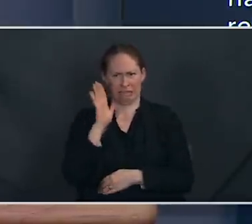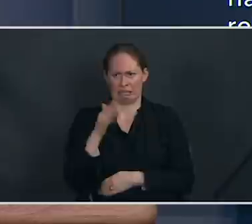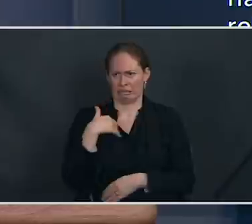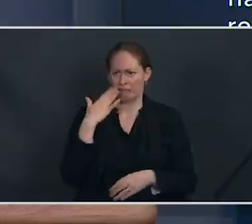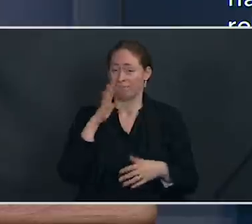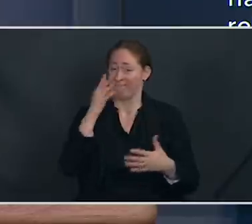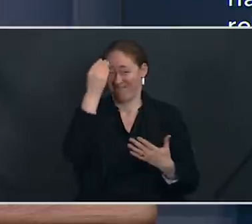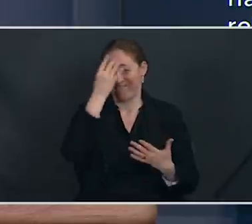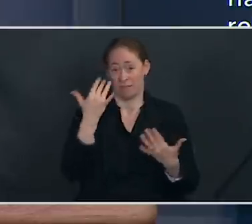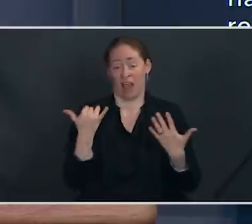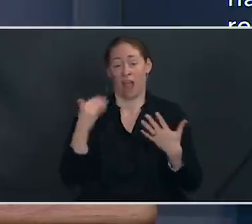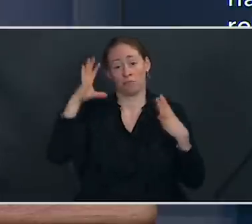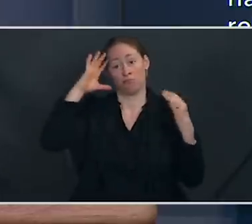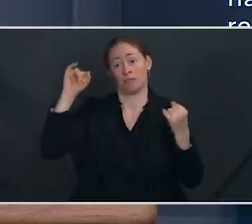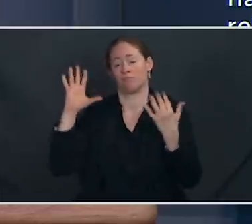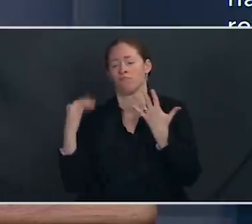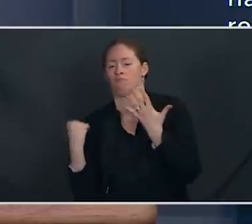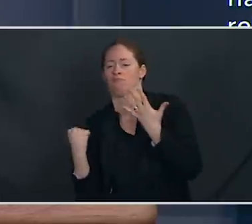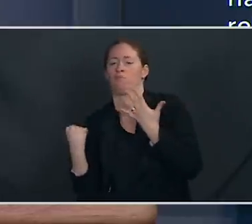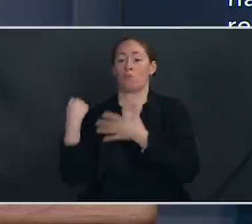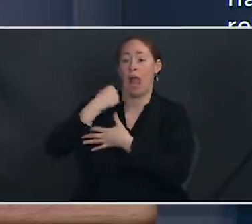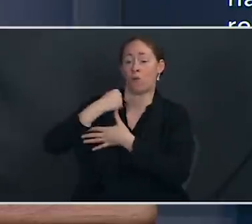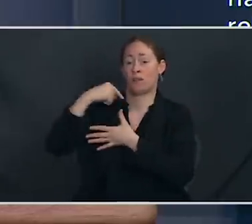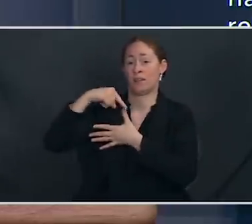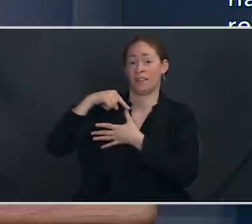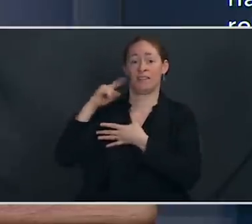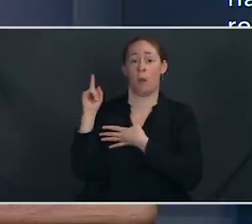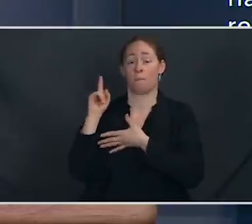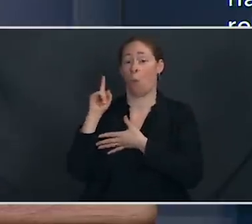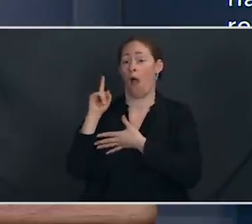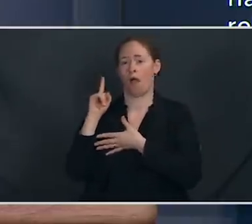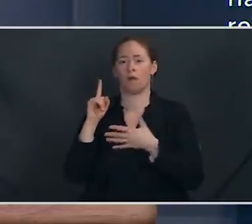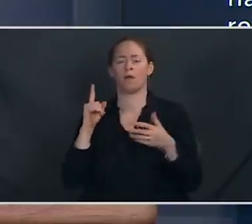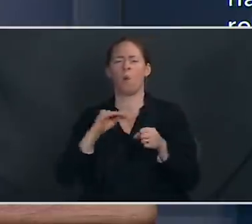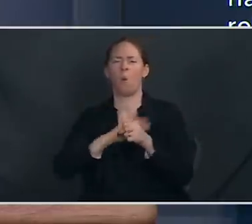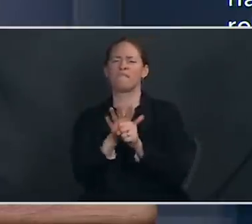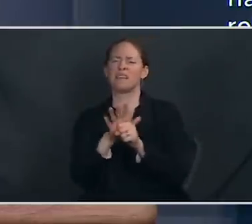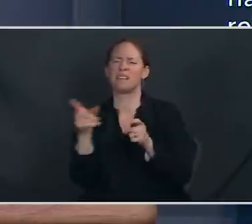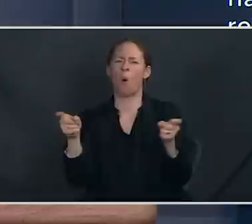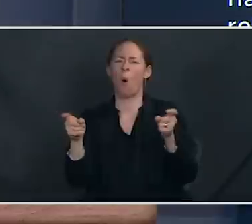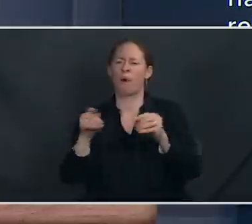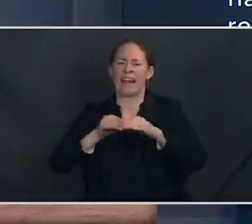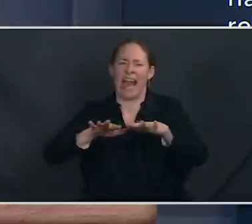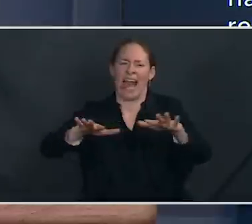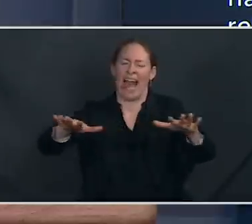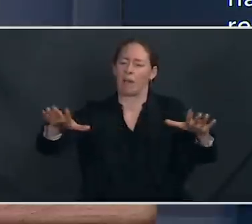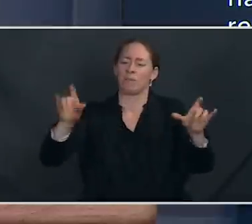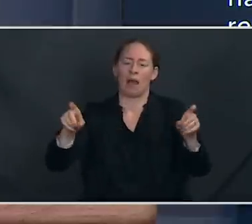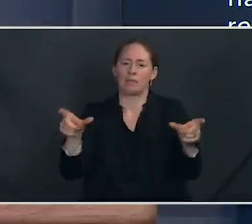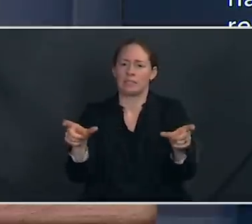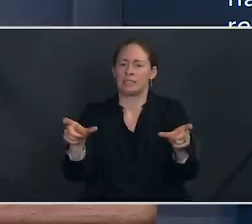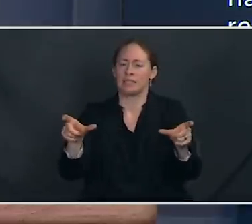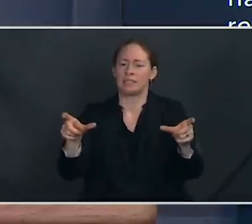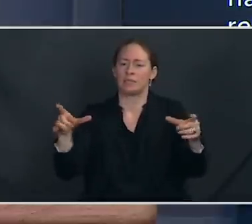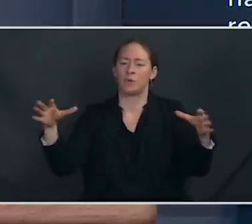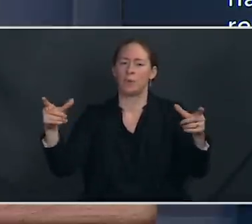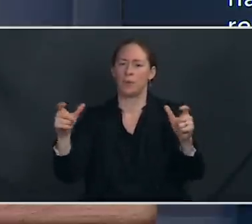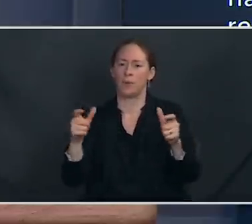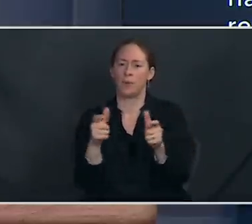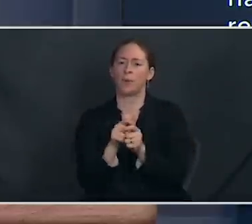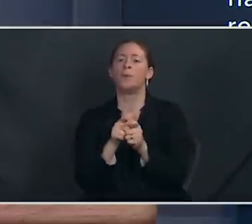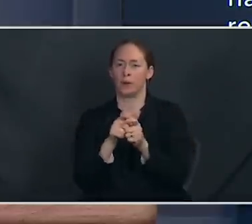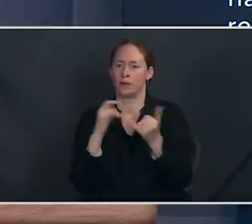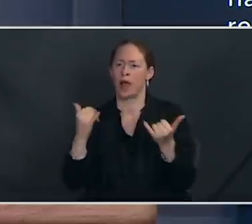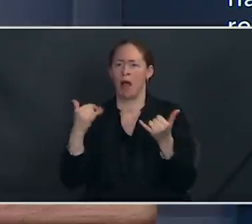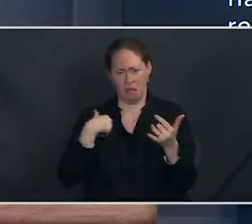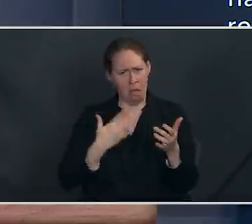is getting the pandemic under control and doing everything needed, putting all of the necessary resources behind that. But I'm happy to circle back with our team on that